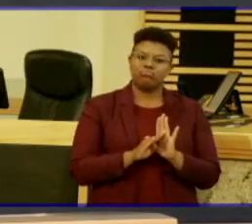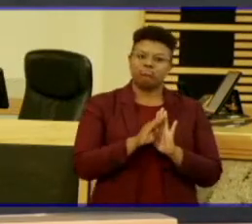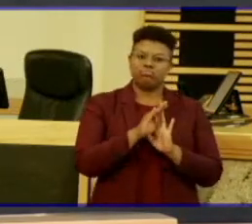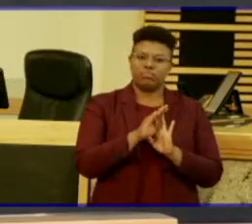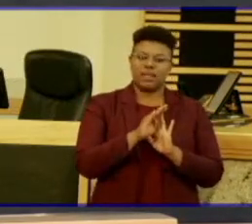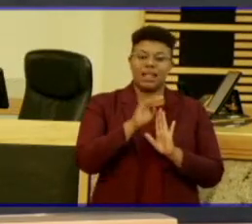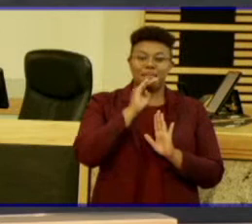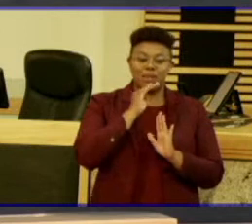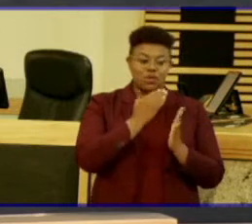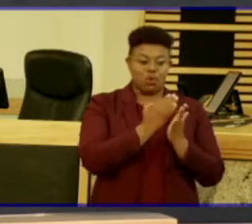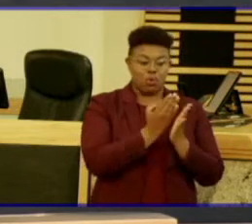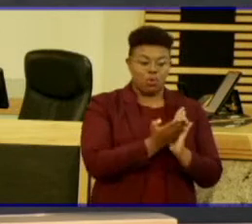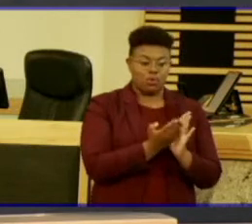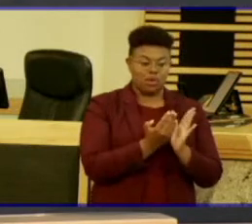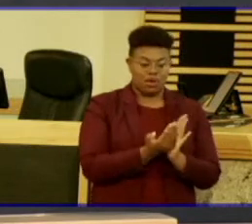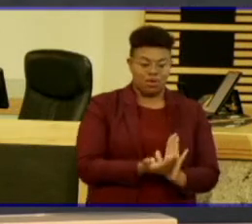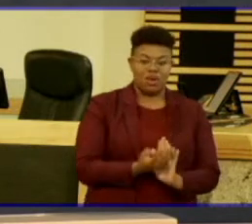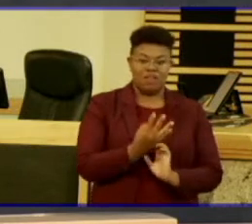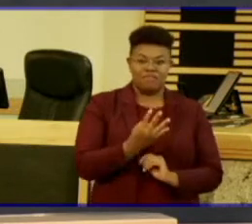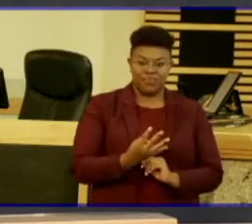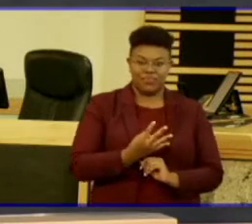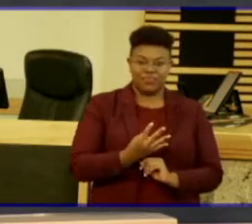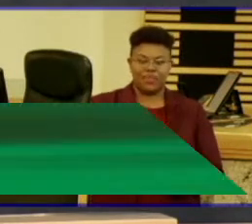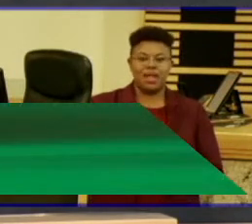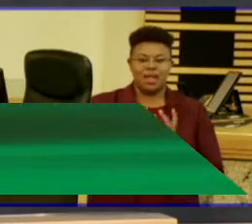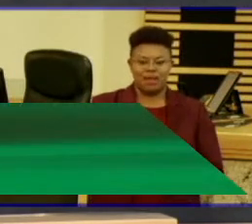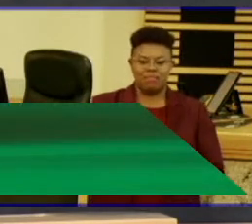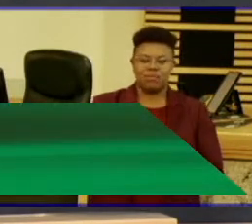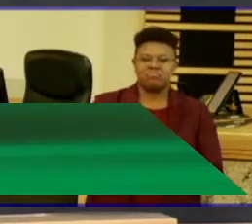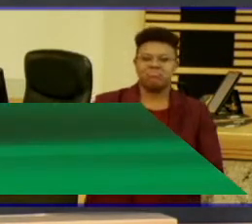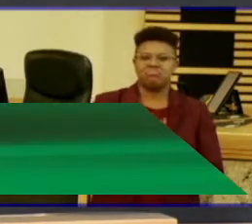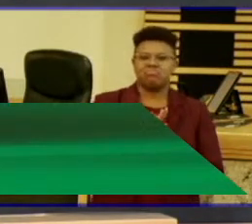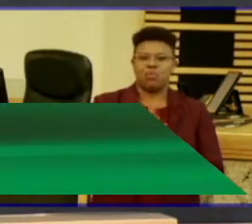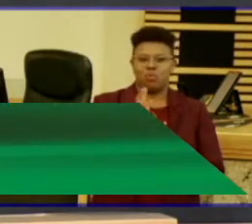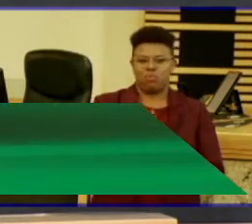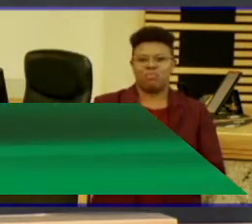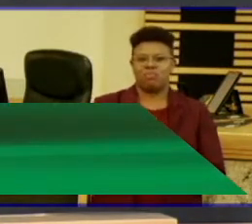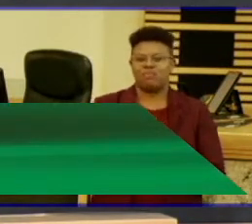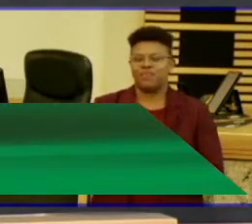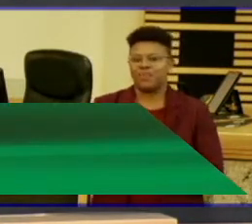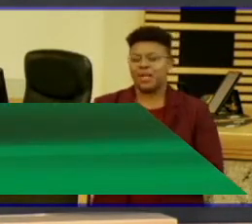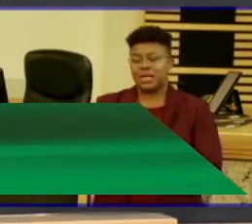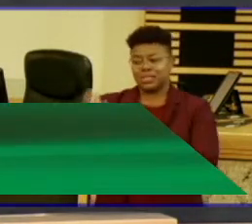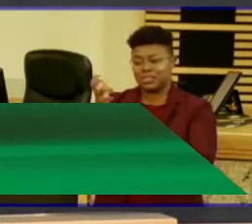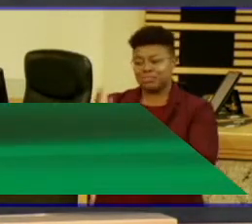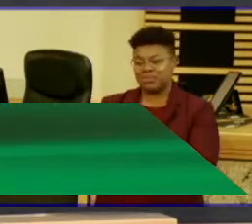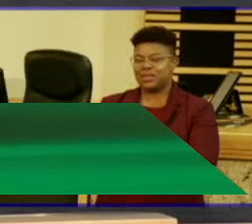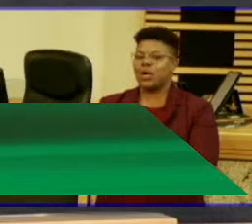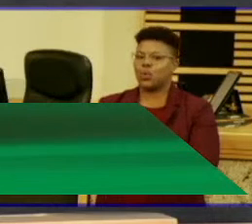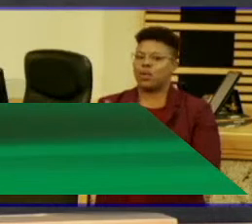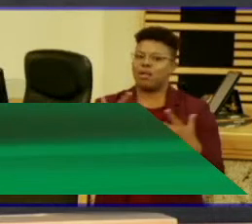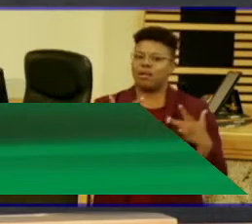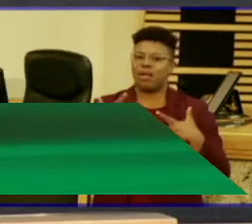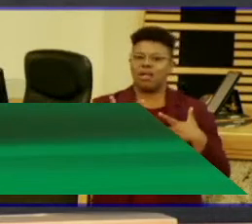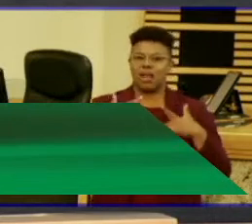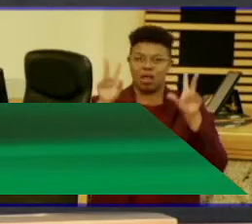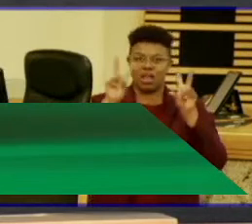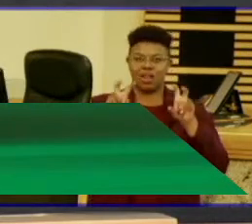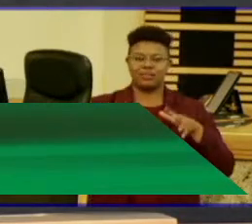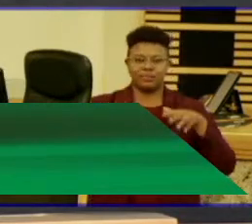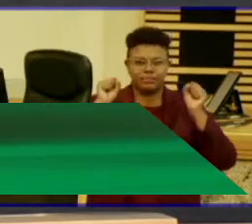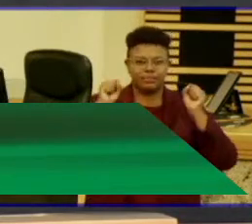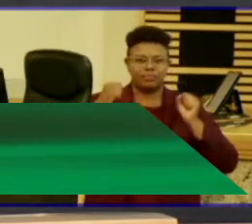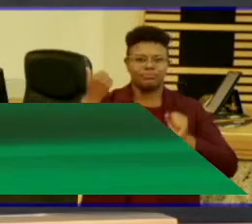fourth quarter. Madam Speaker, we are concerned about the continuing power outages that negatively affect business.